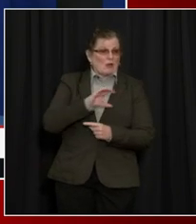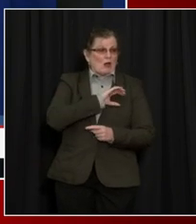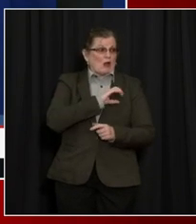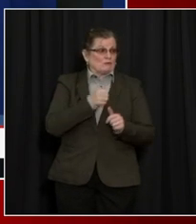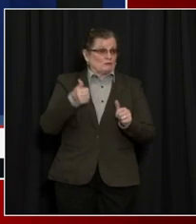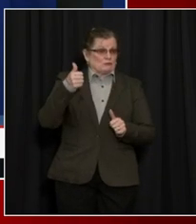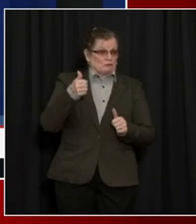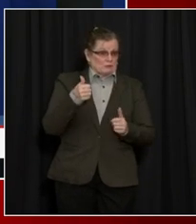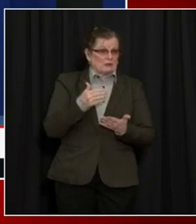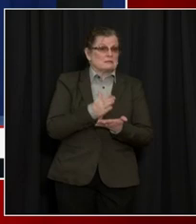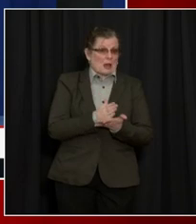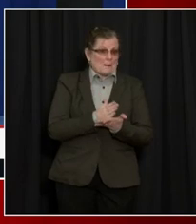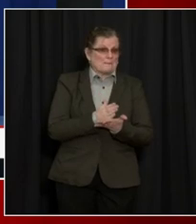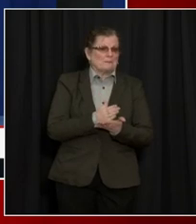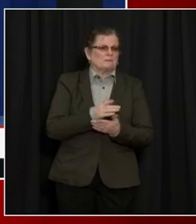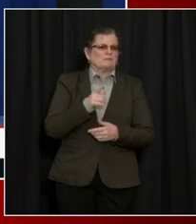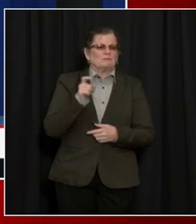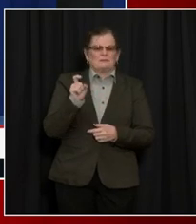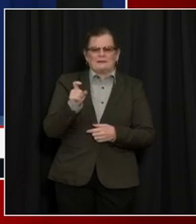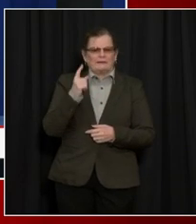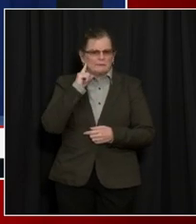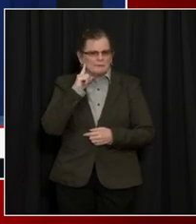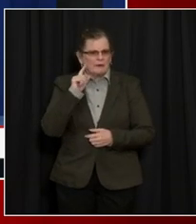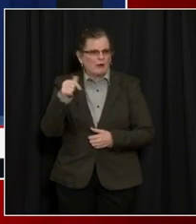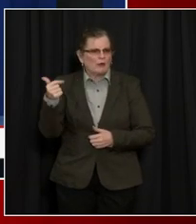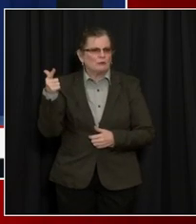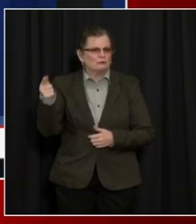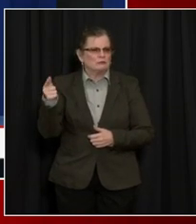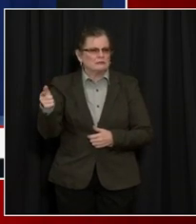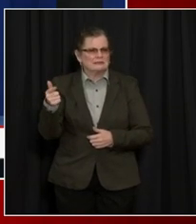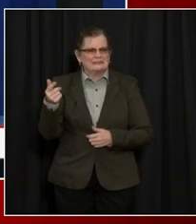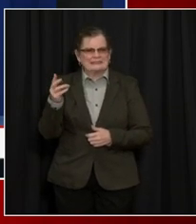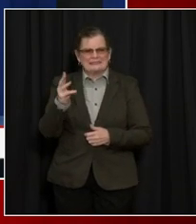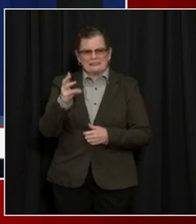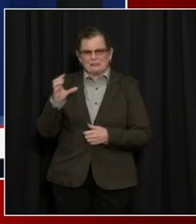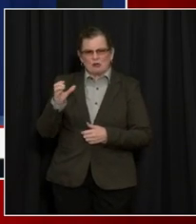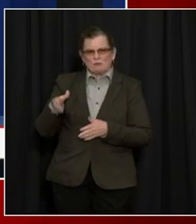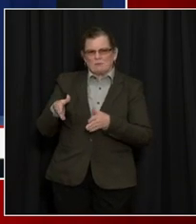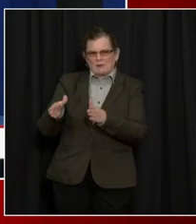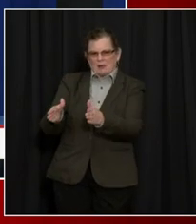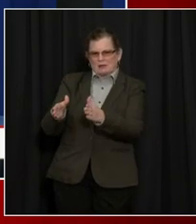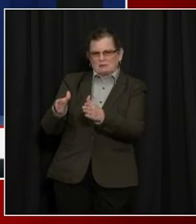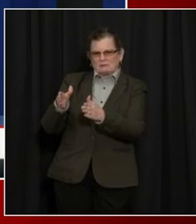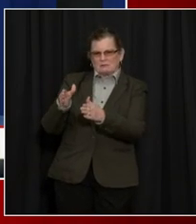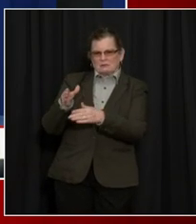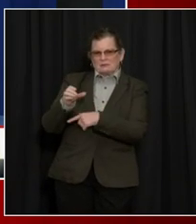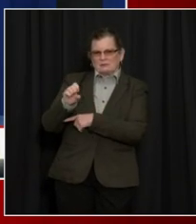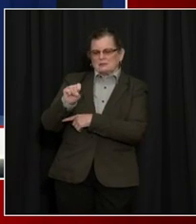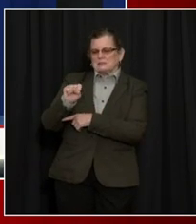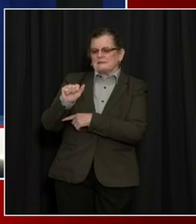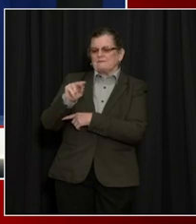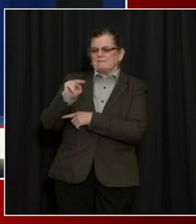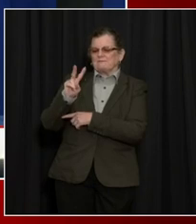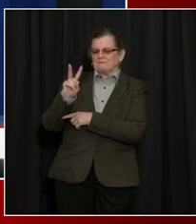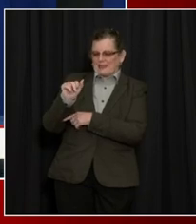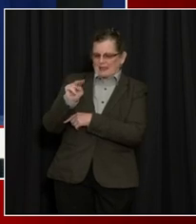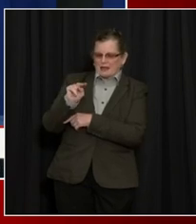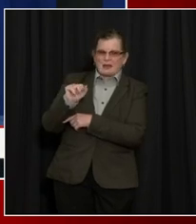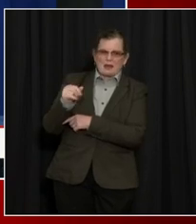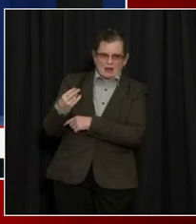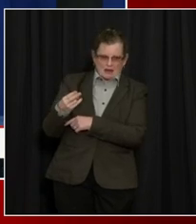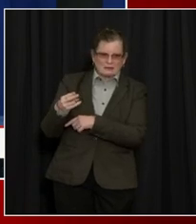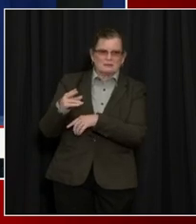in the 1600 block of Savannah Street Southeast. This occurred a little bit before 8 p.m. They located